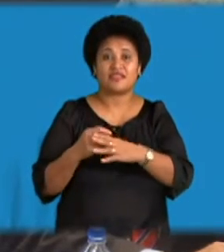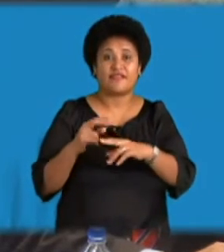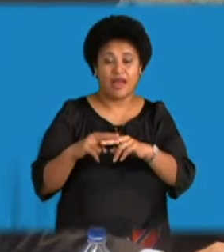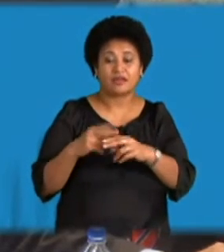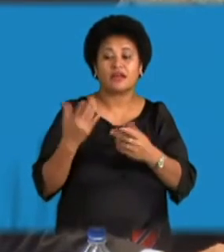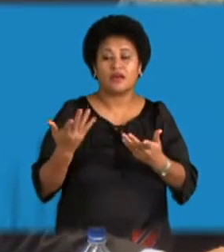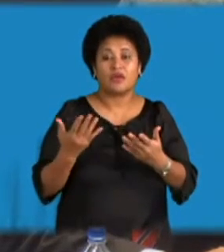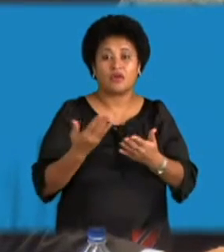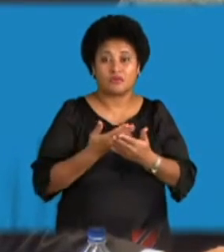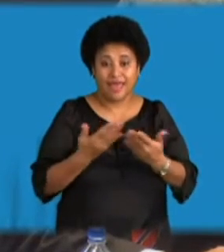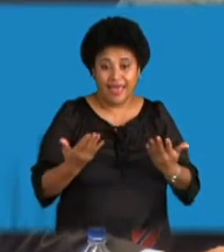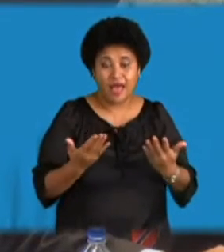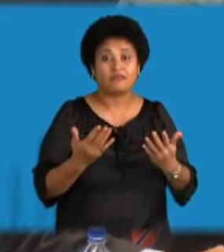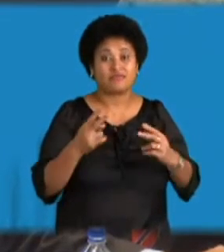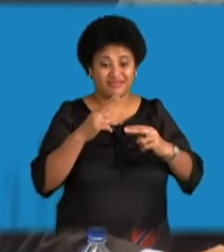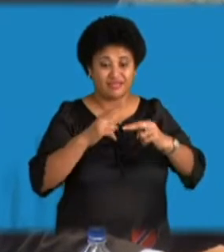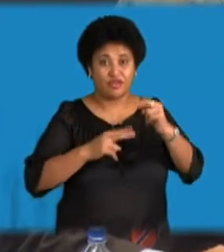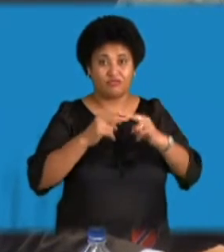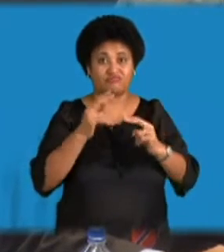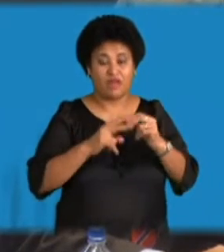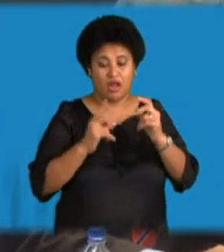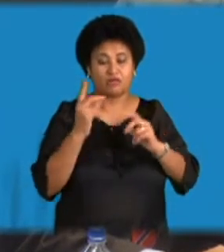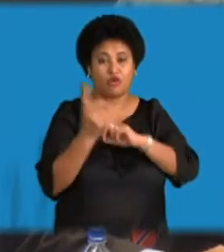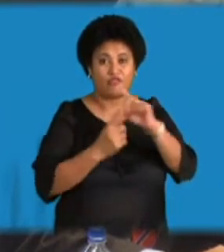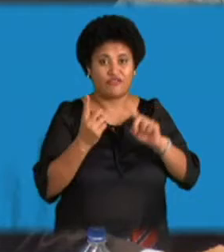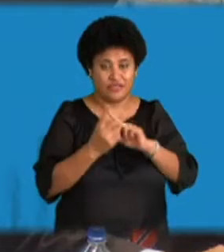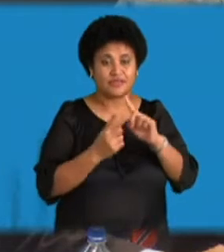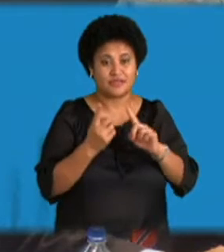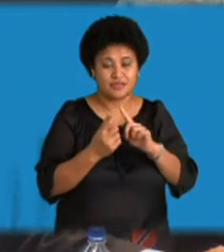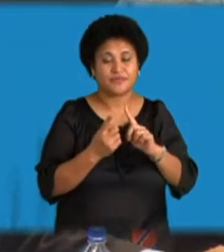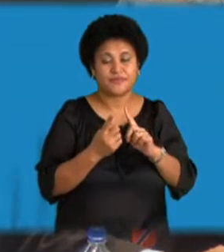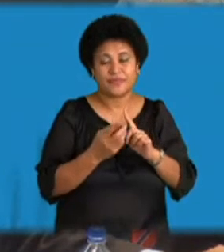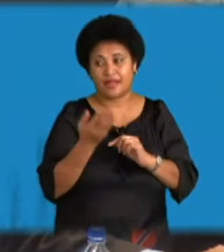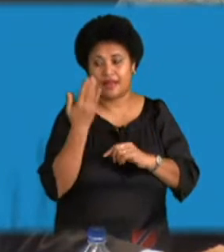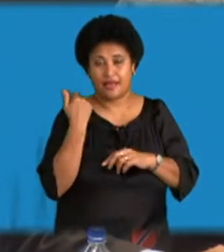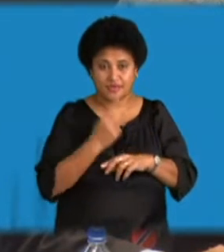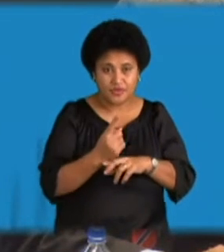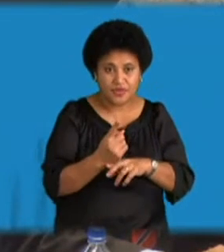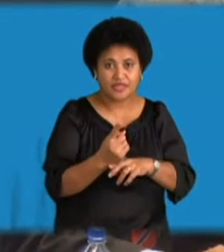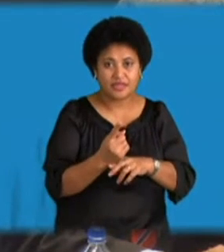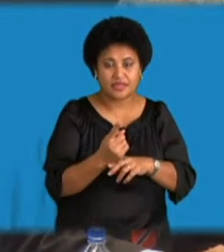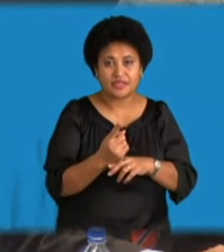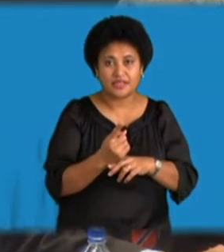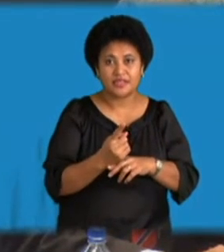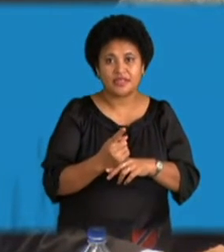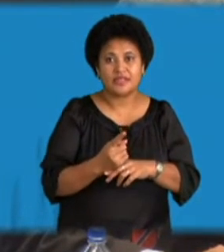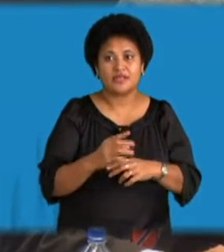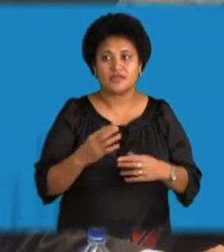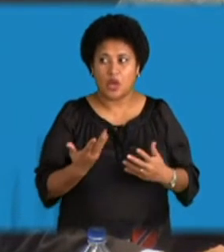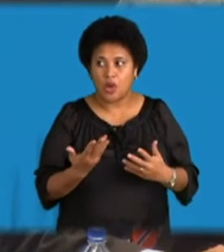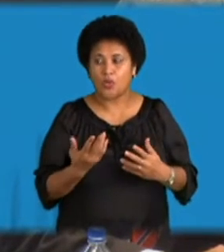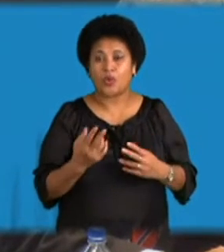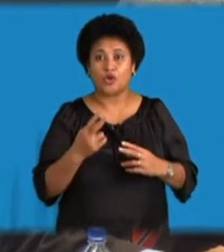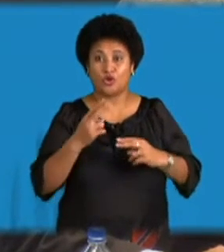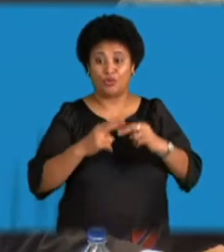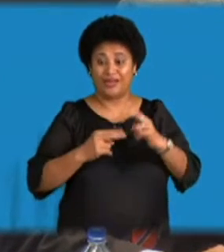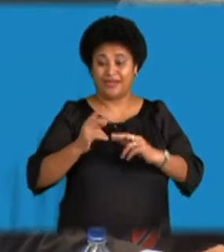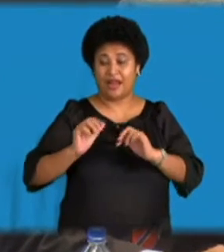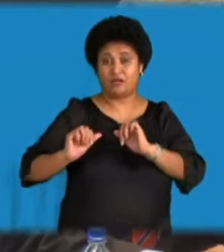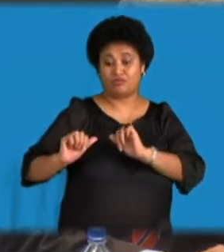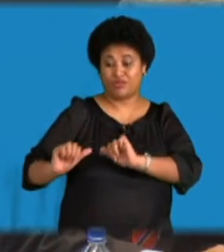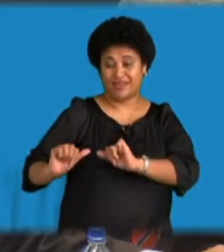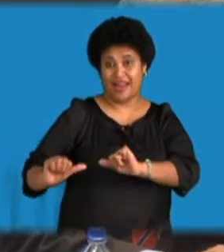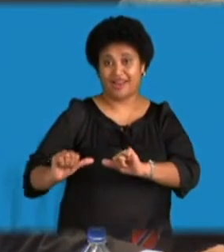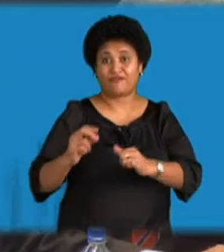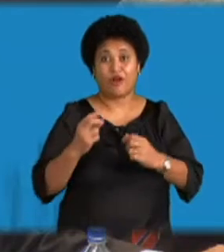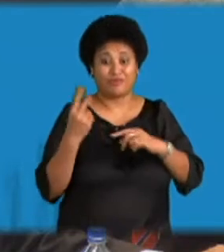on building resilience to natural disasters. Building resilience, Madam Speaker, to natural disasters, of course, means having proper